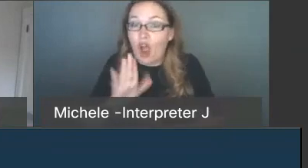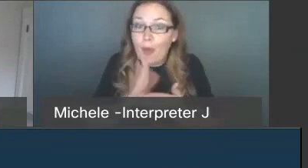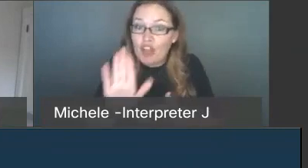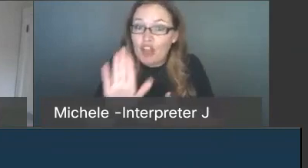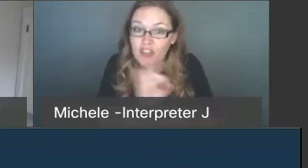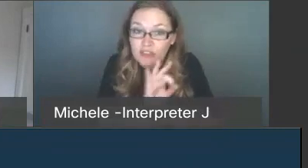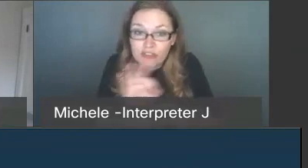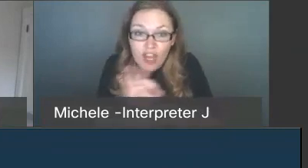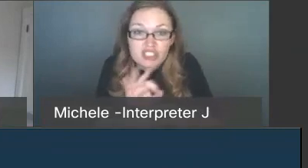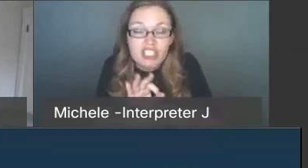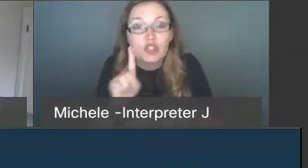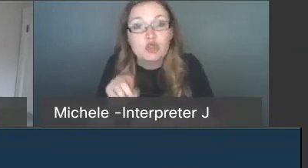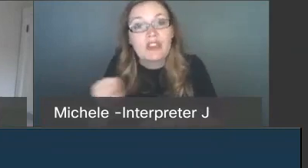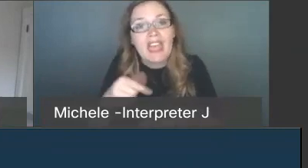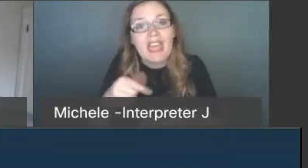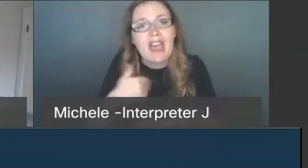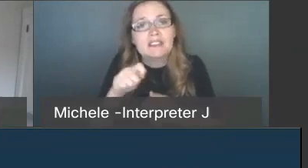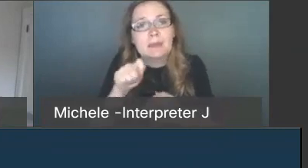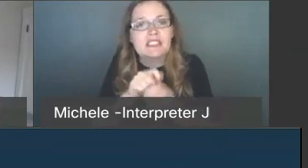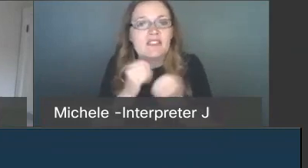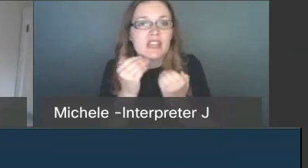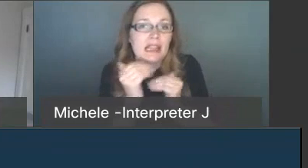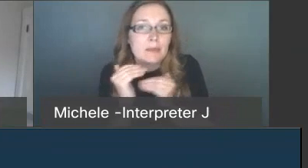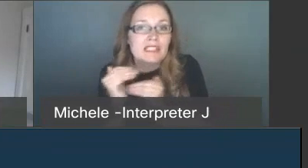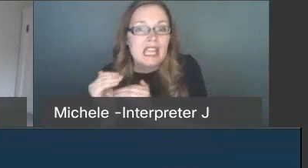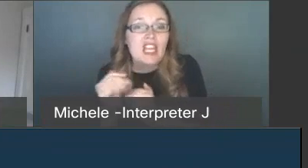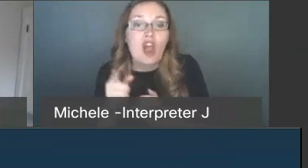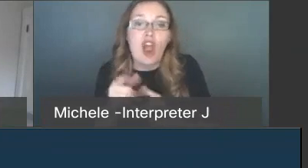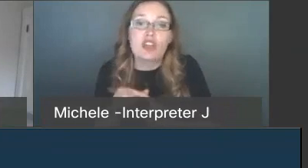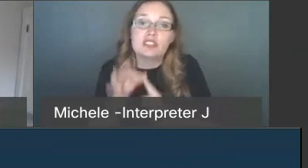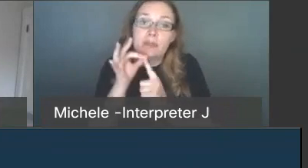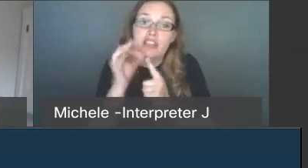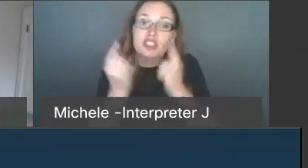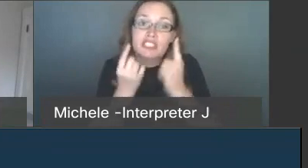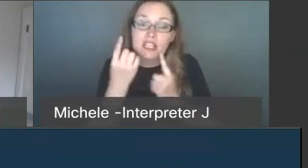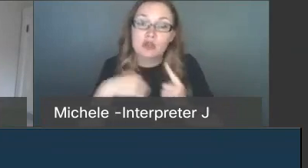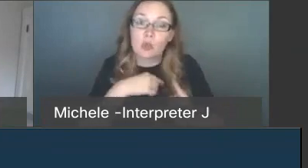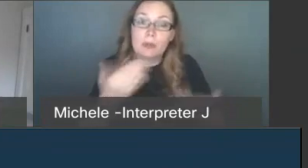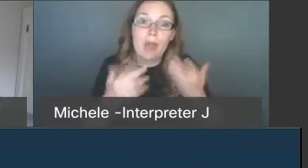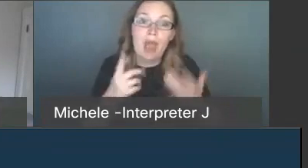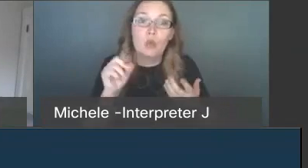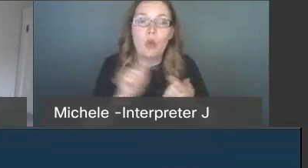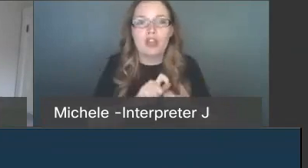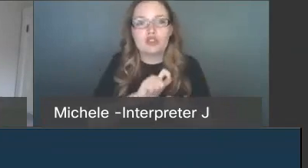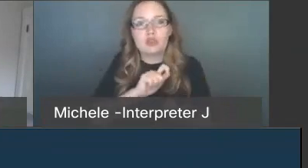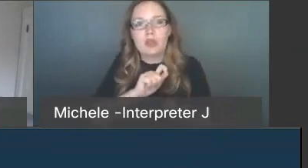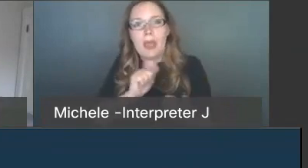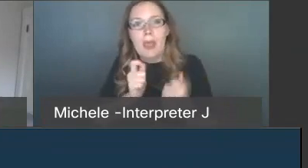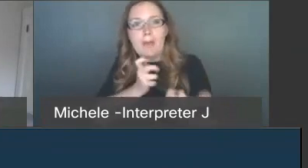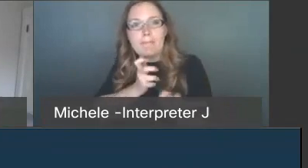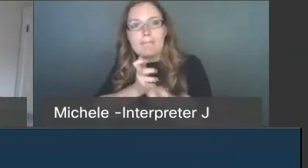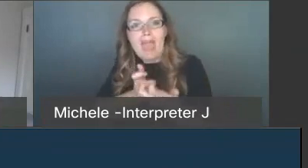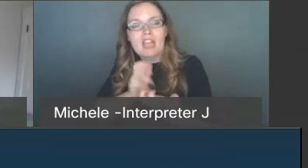functioning? Do they have any limitations? Are there special considerations that we might want to tailor intervention and use